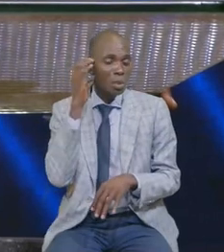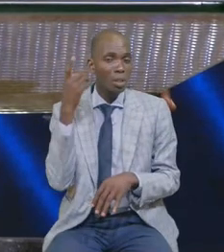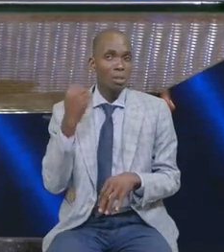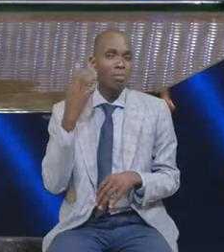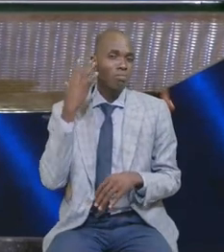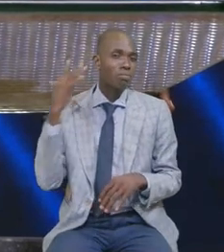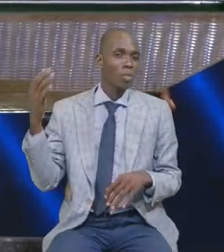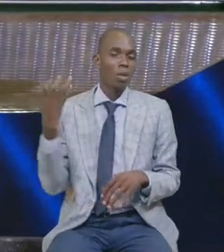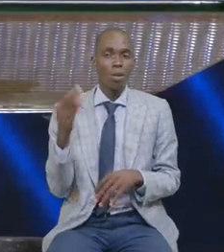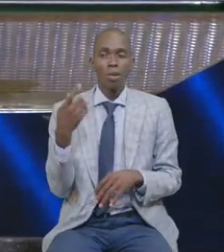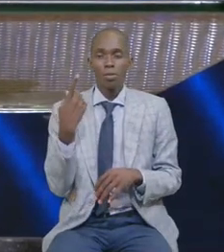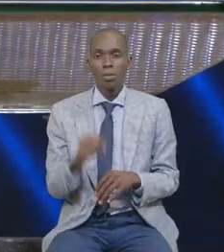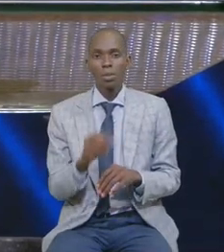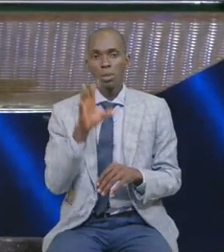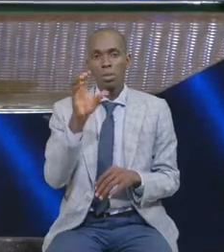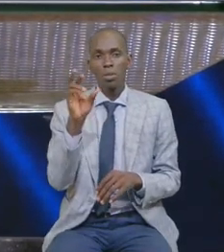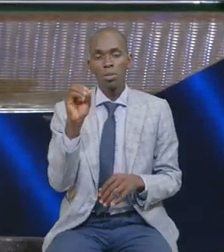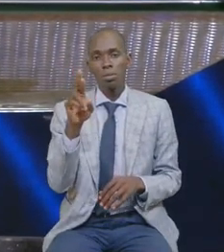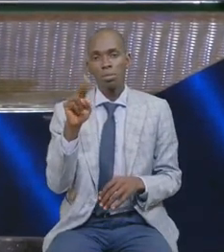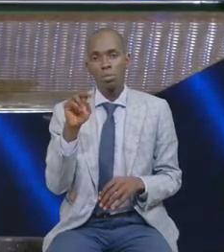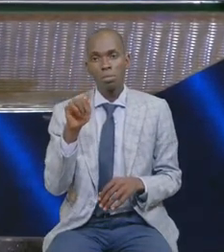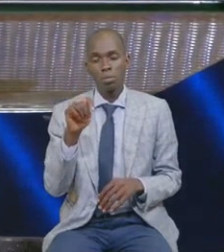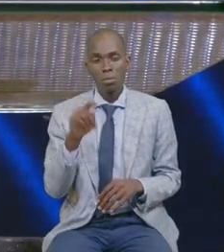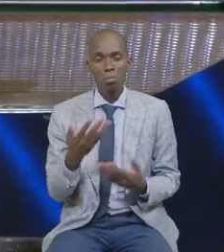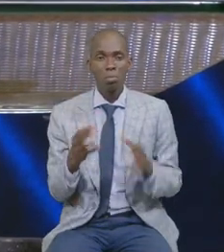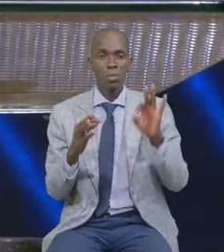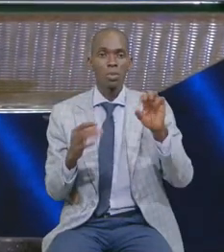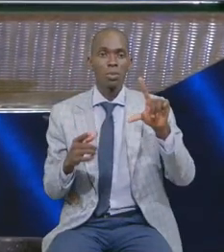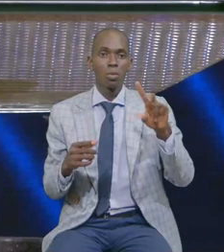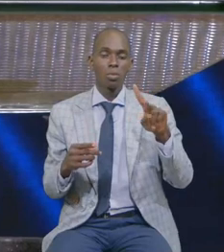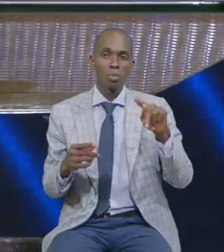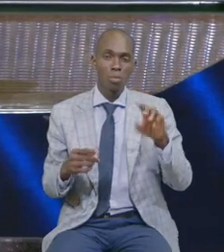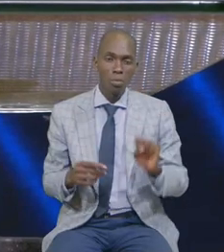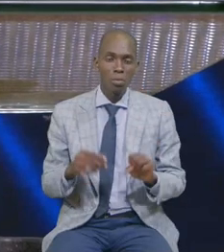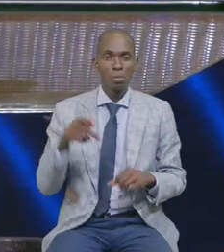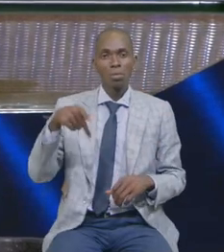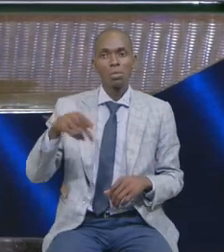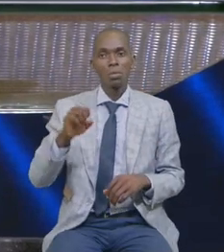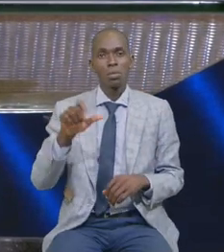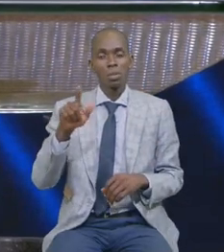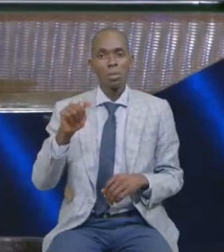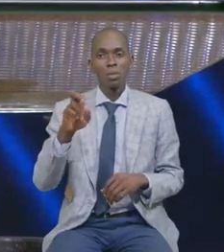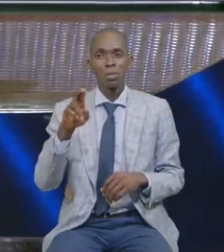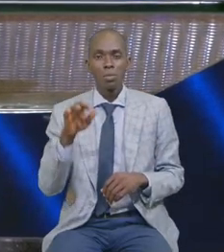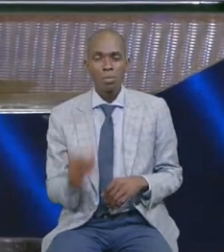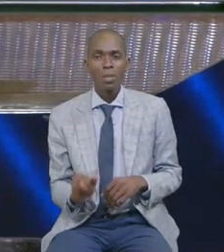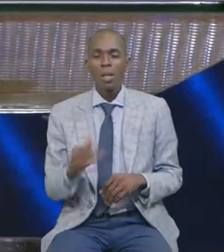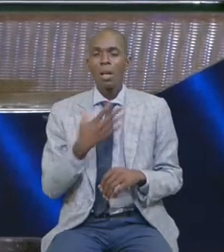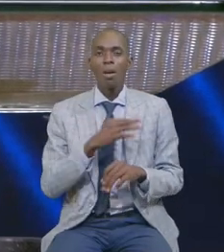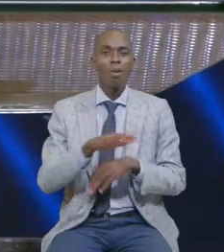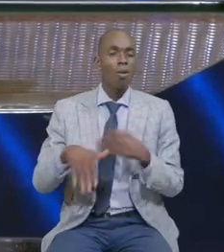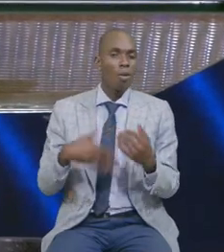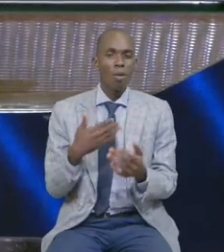sounds of the Carnage the flute have support Saturn and dulcimer and